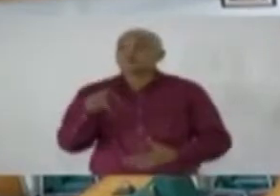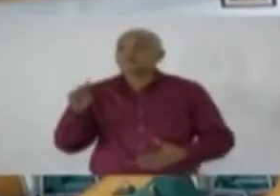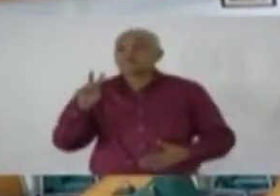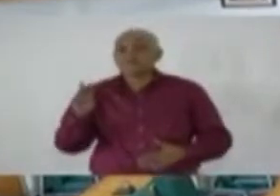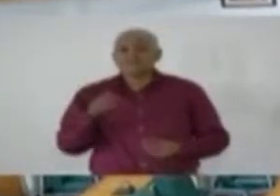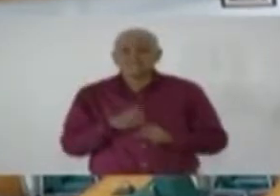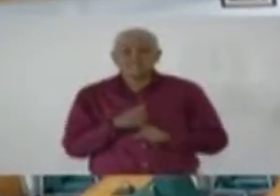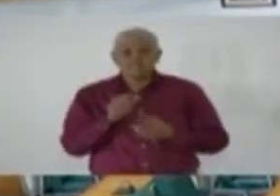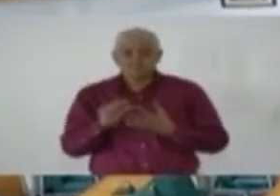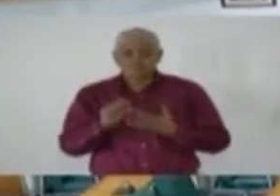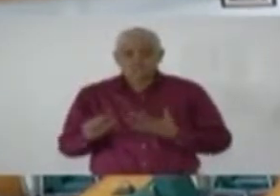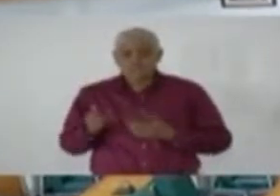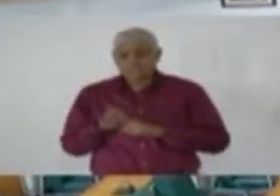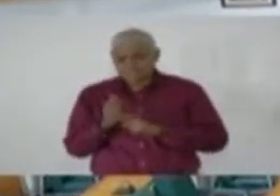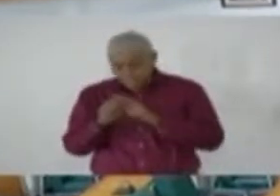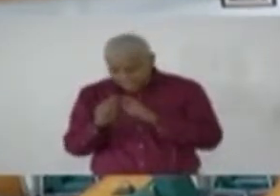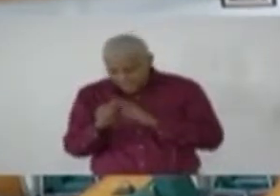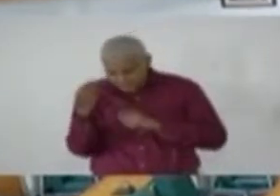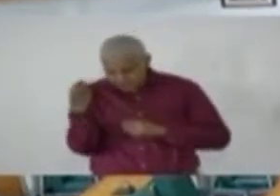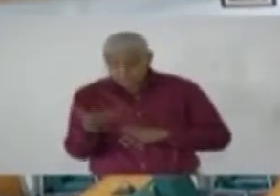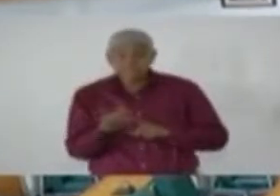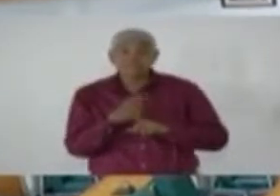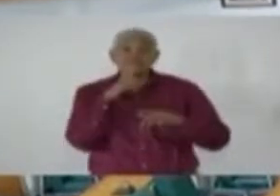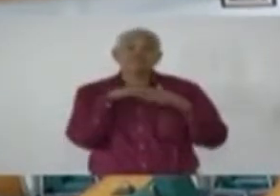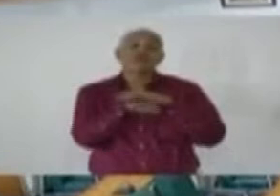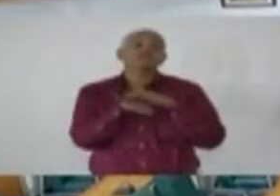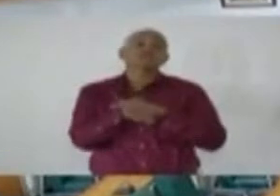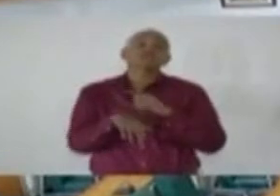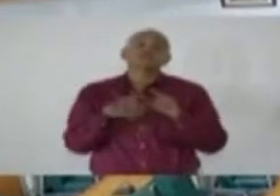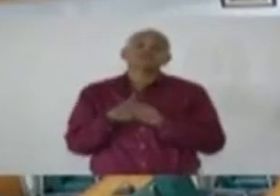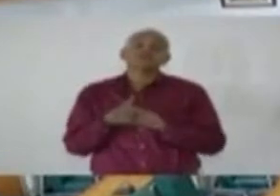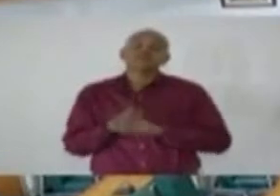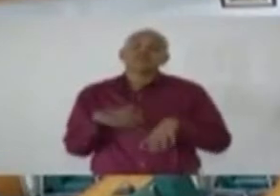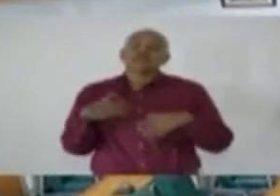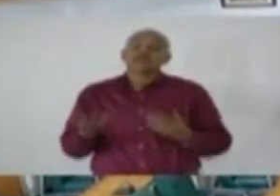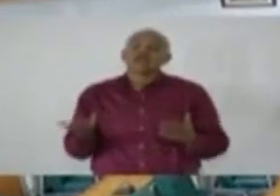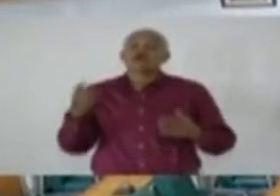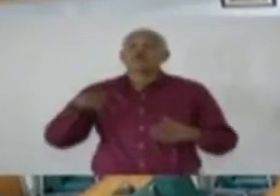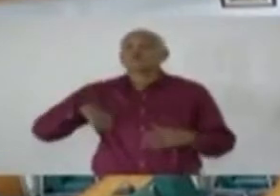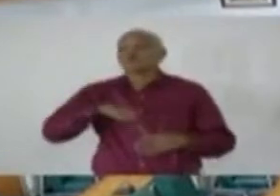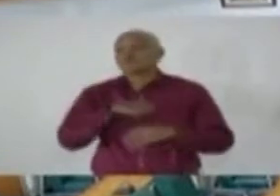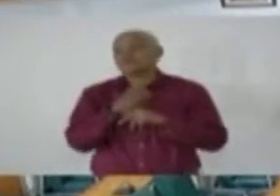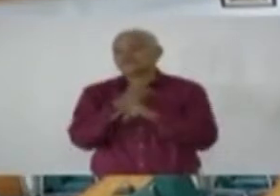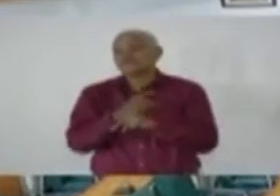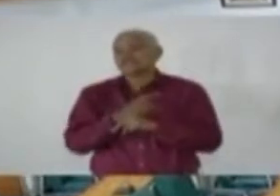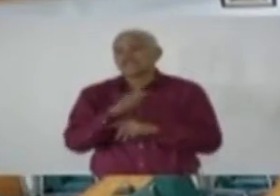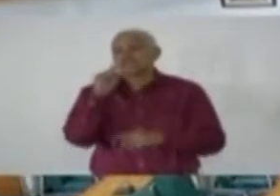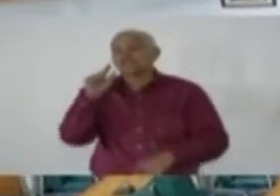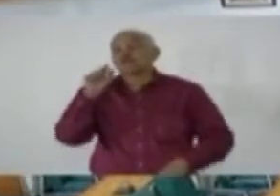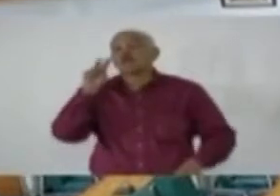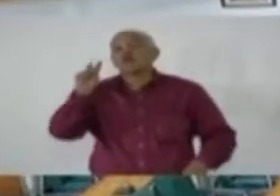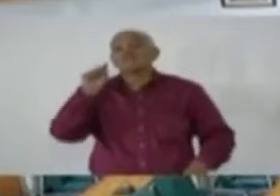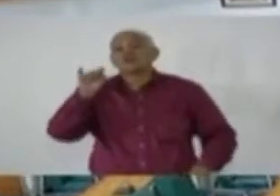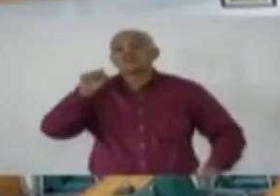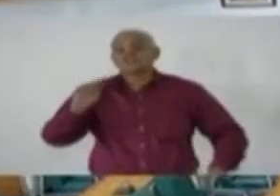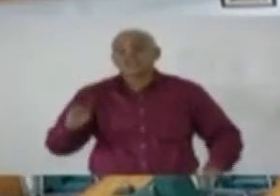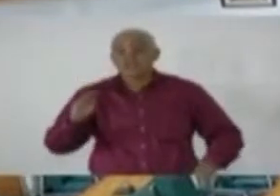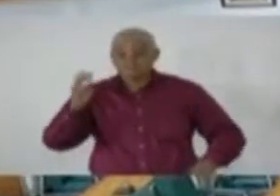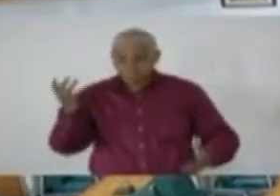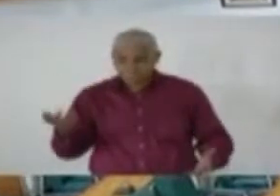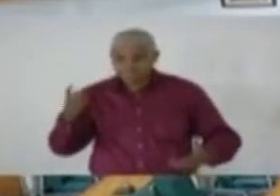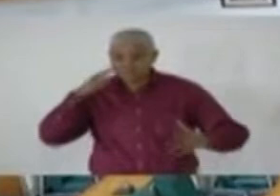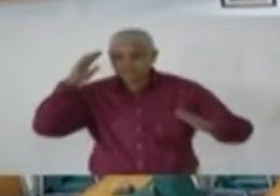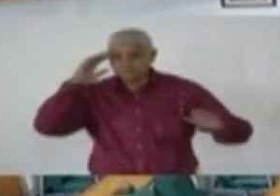which is a cash pickup, which was accessible at WeCare .gov.jm. Mr.